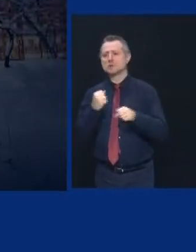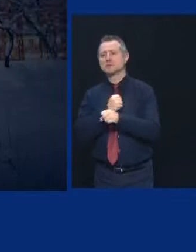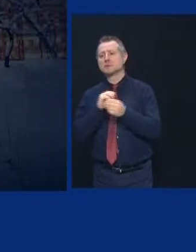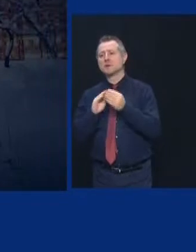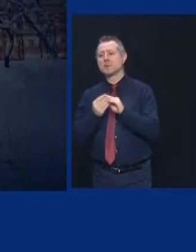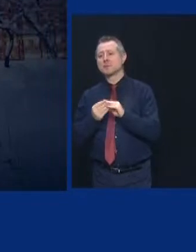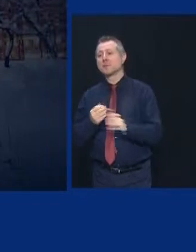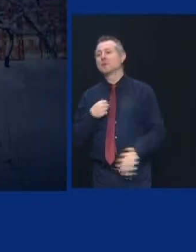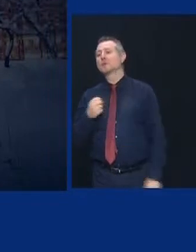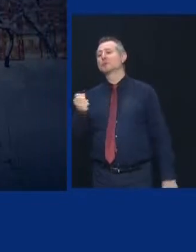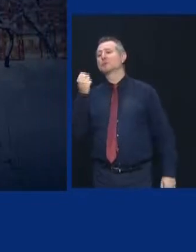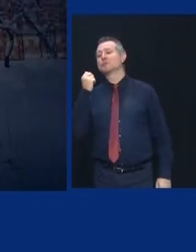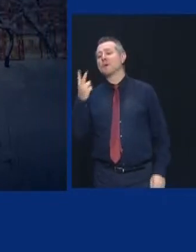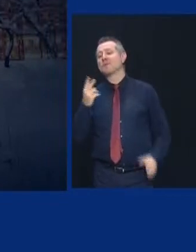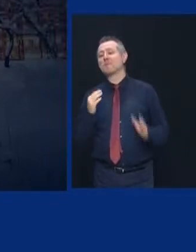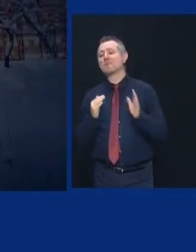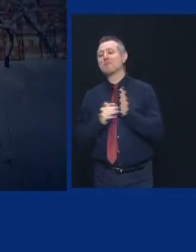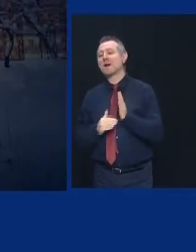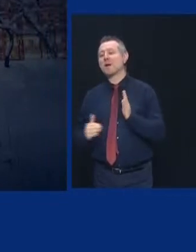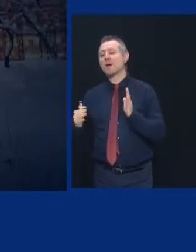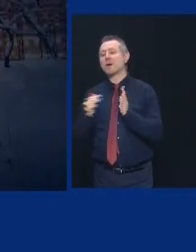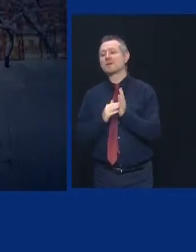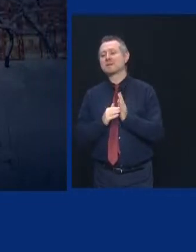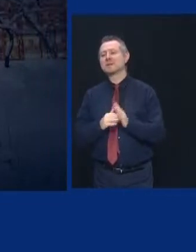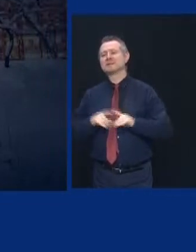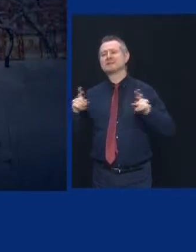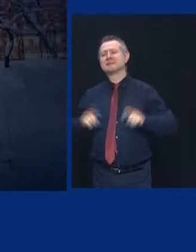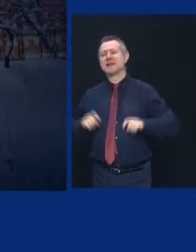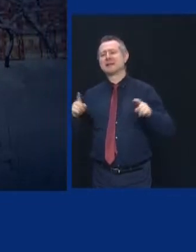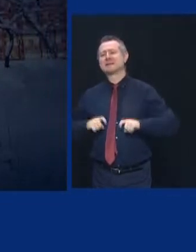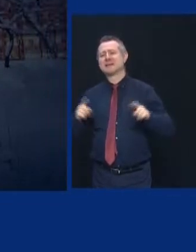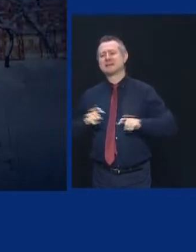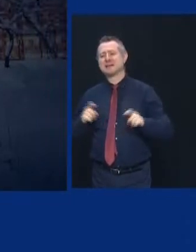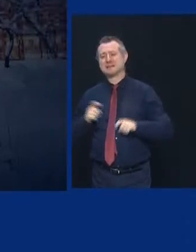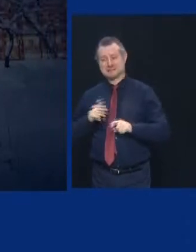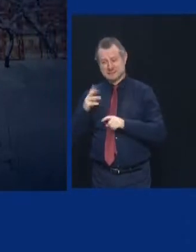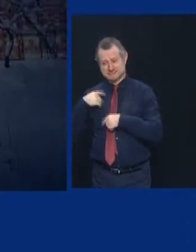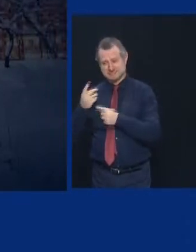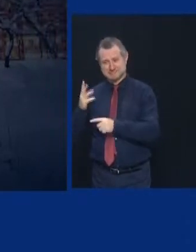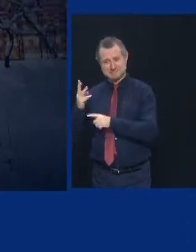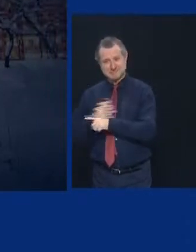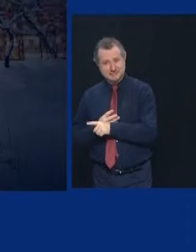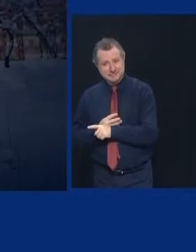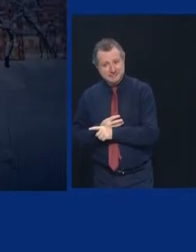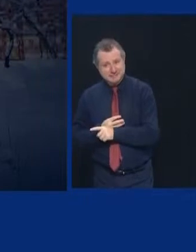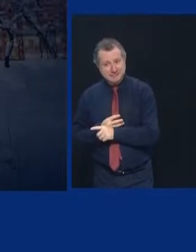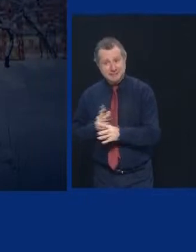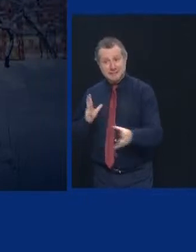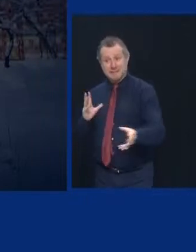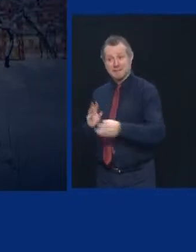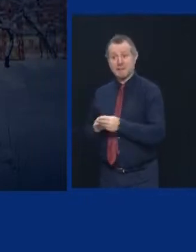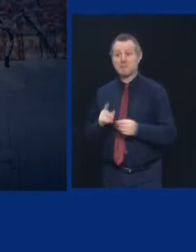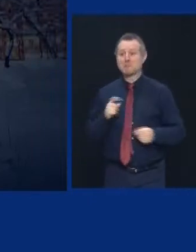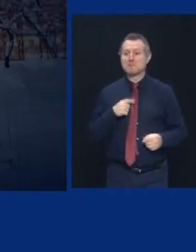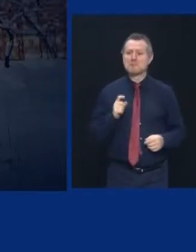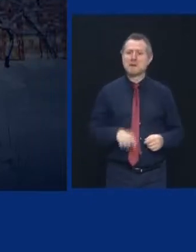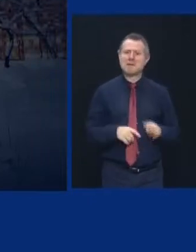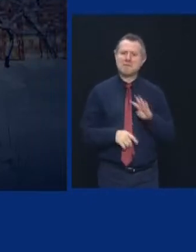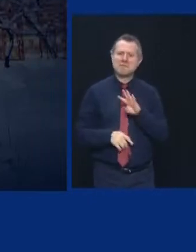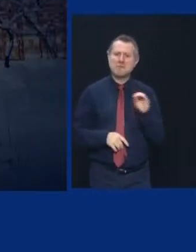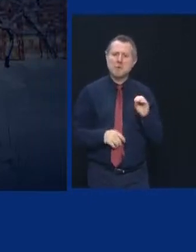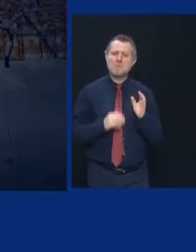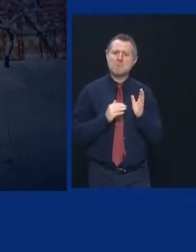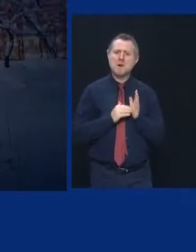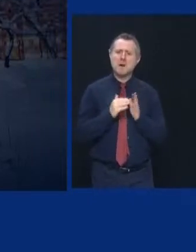over 7 months, moving heaven and earth. We have to do 40 million vaccinations. And